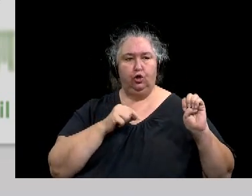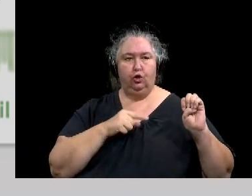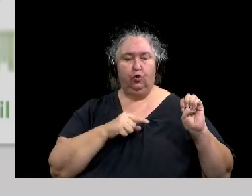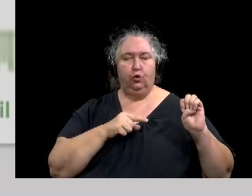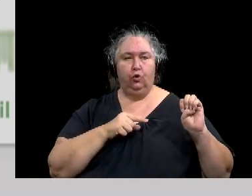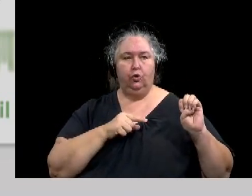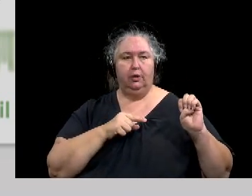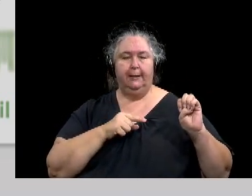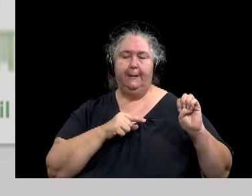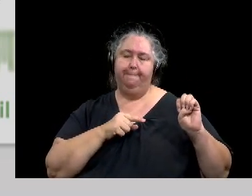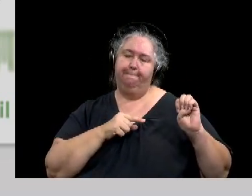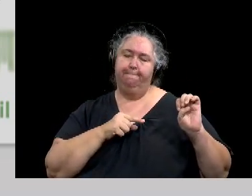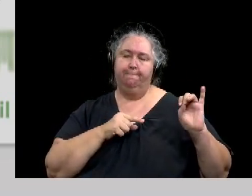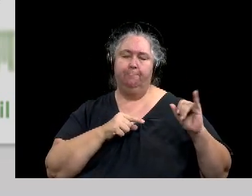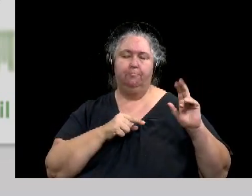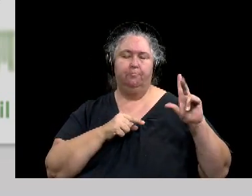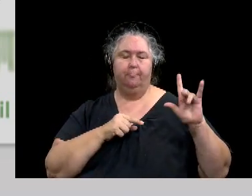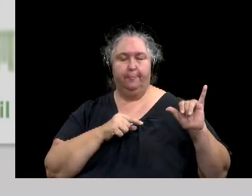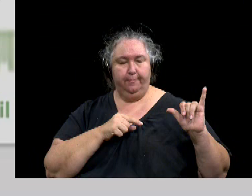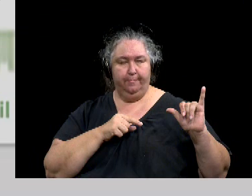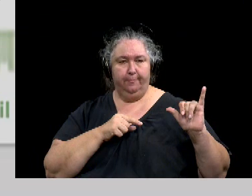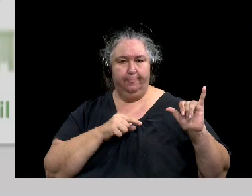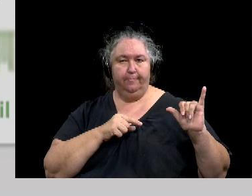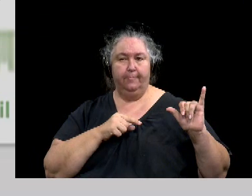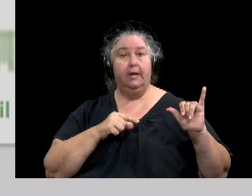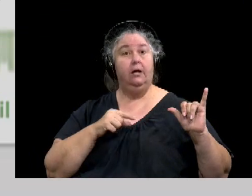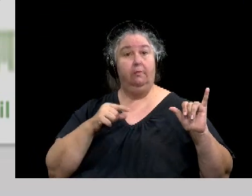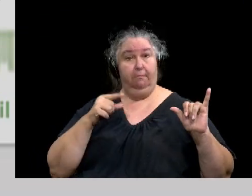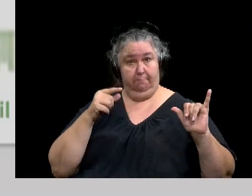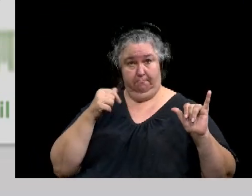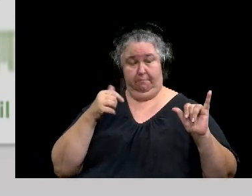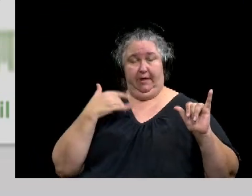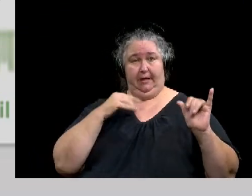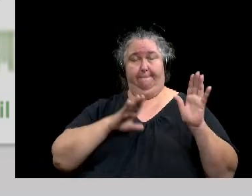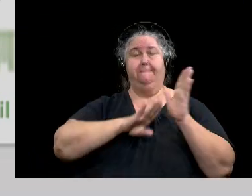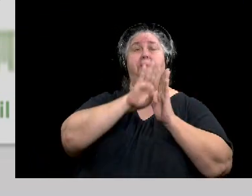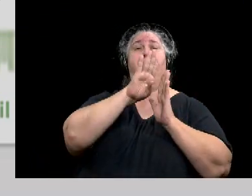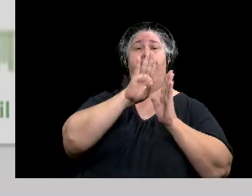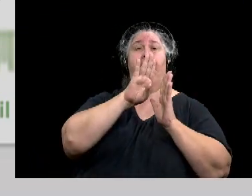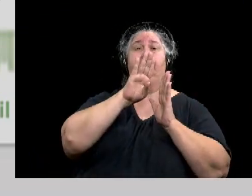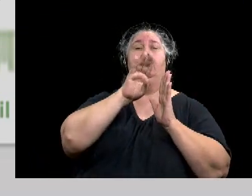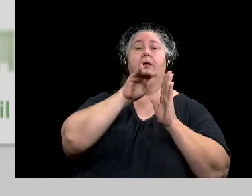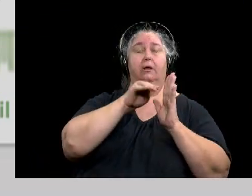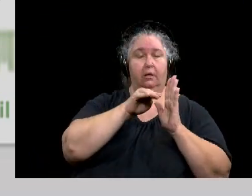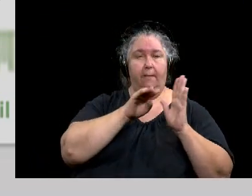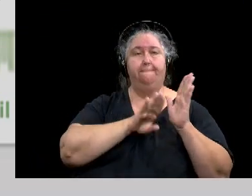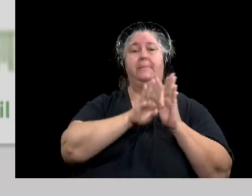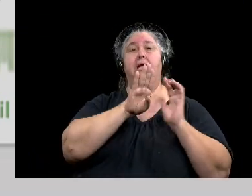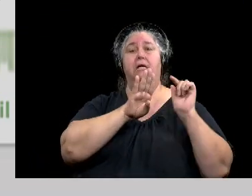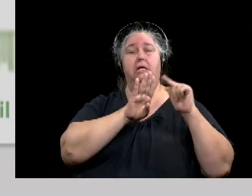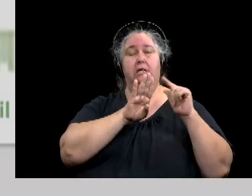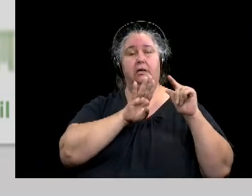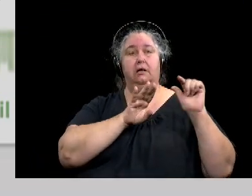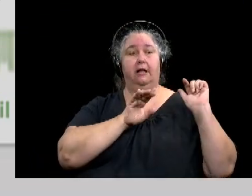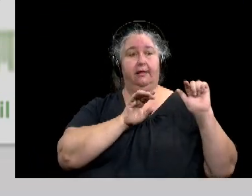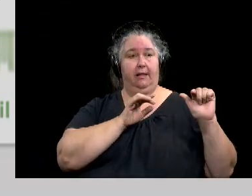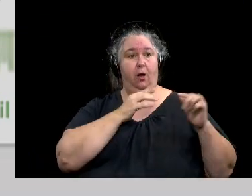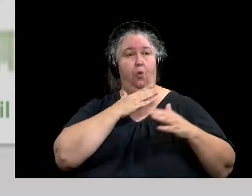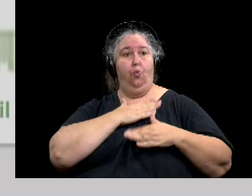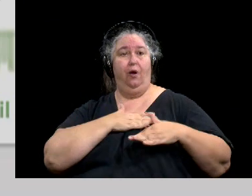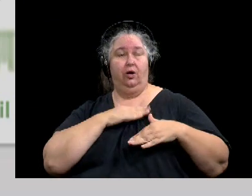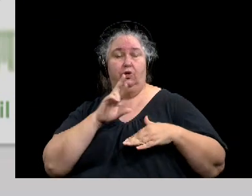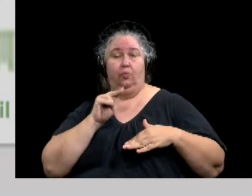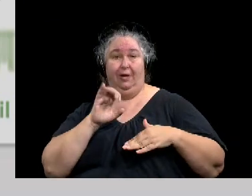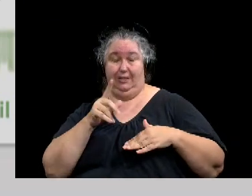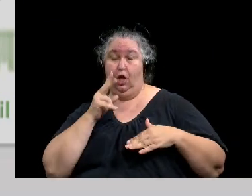and July, as we had that initial peak, you see that in recreation retail, so